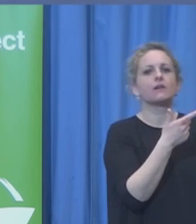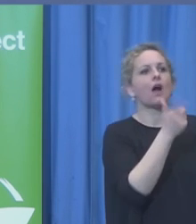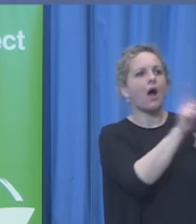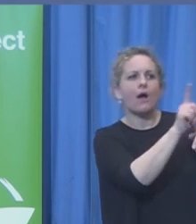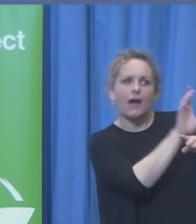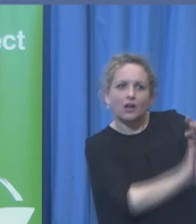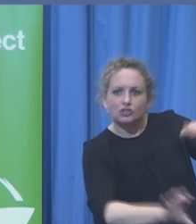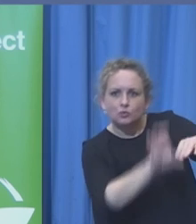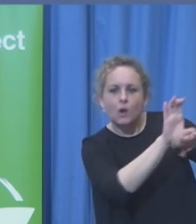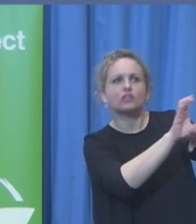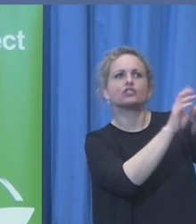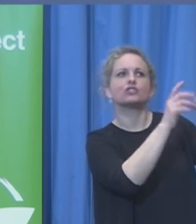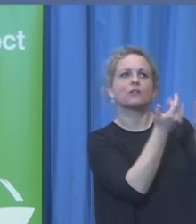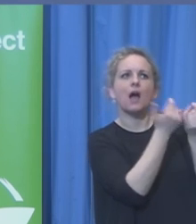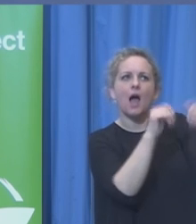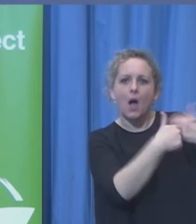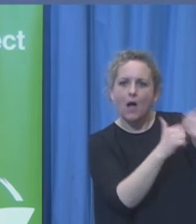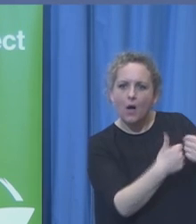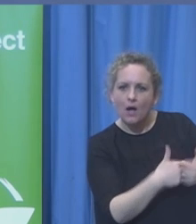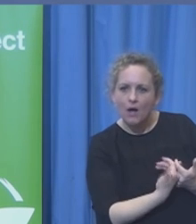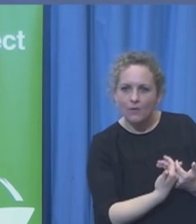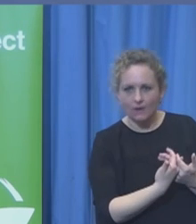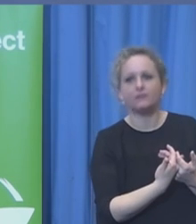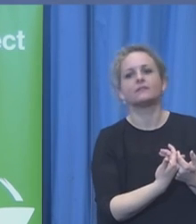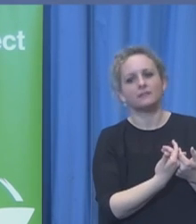where we should be working harder. Thank you.